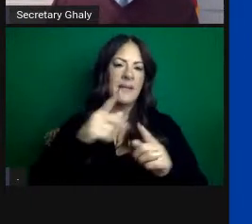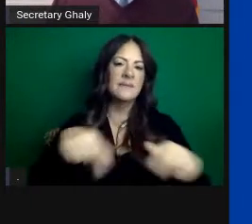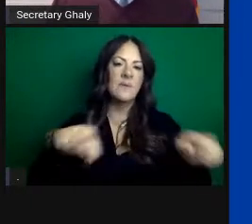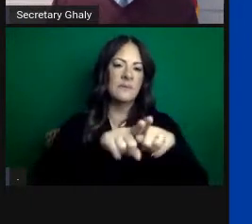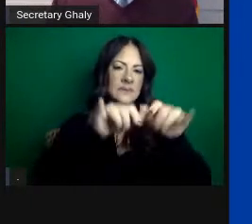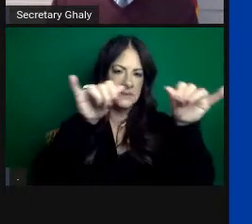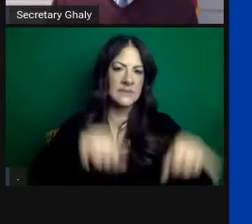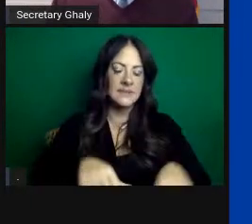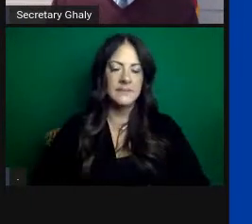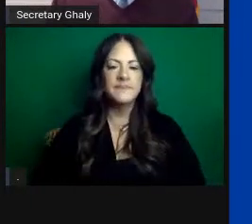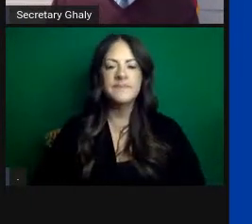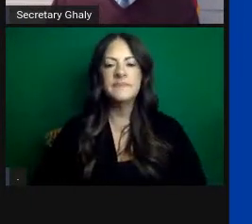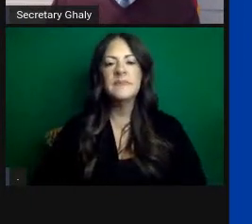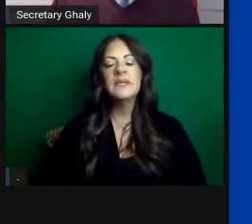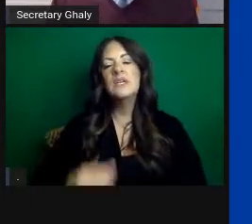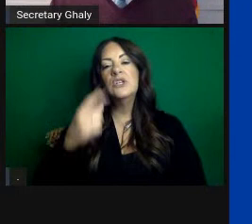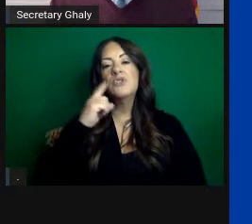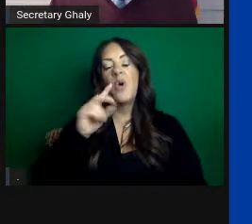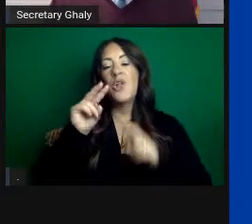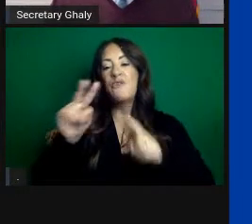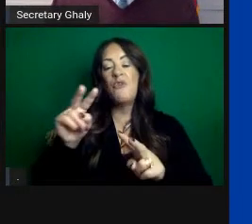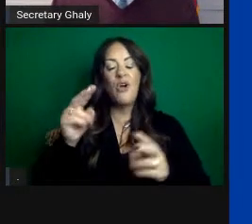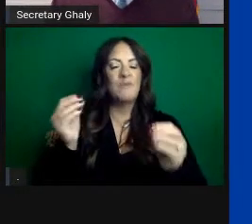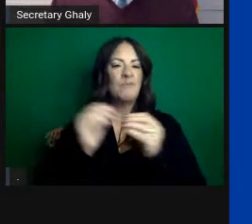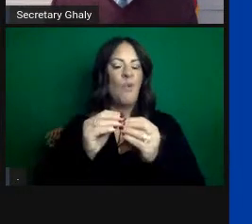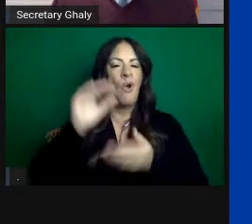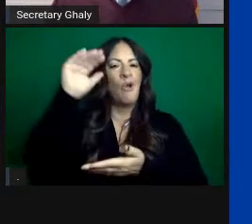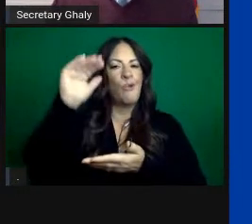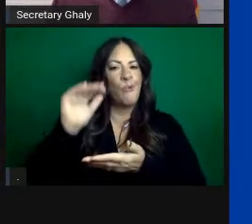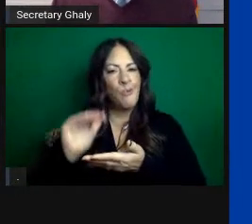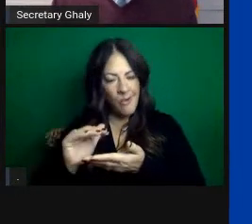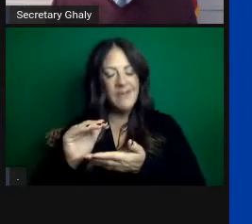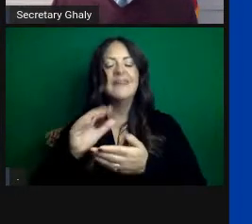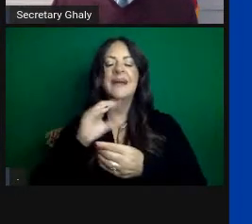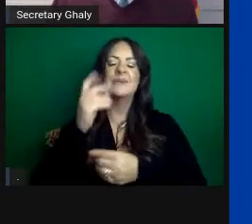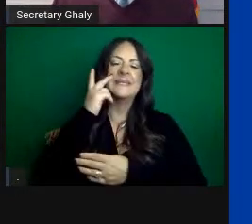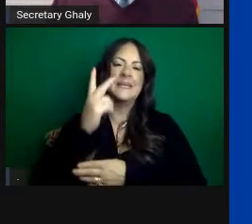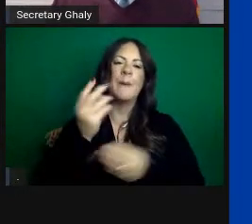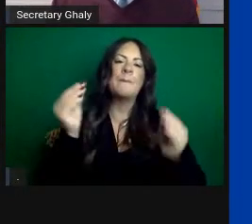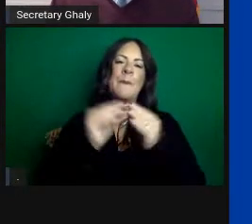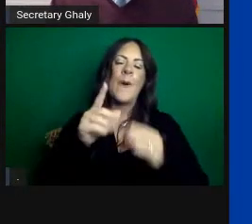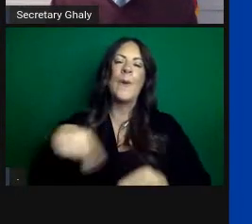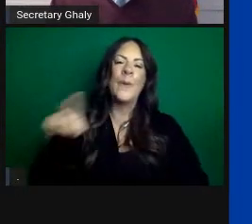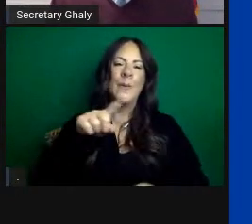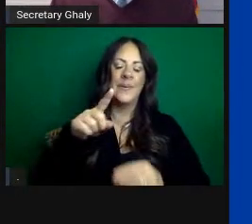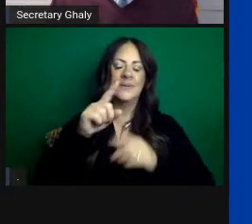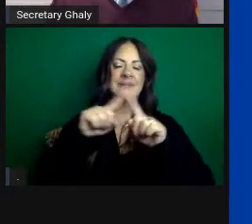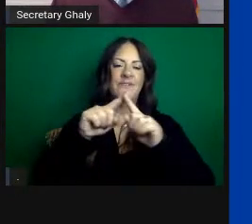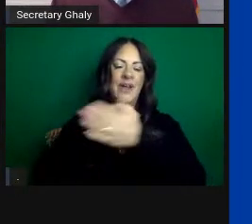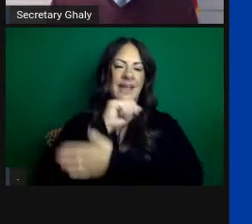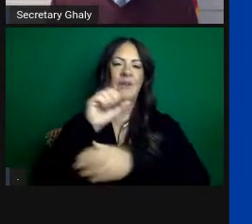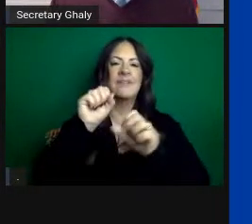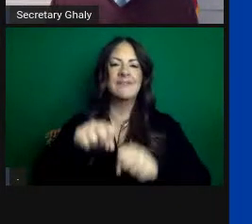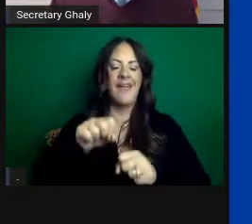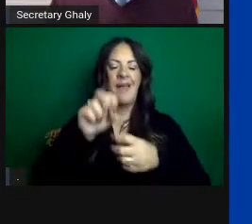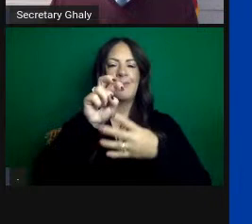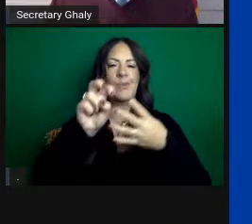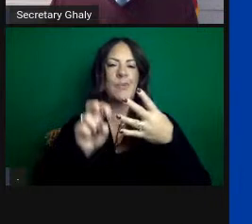these reductions in cases that we see more counties move through that blueprint. Next slide.